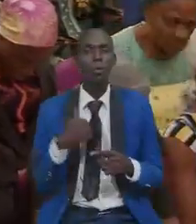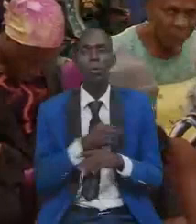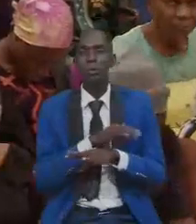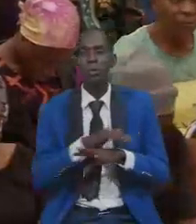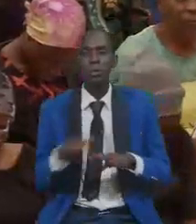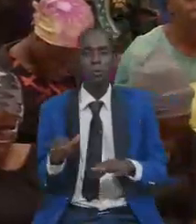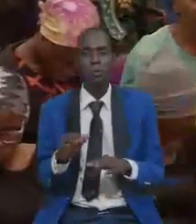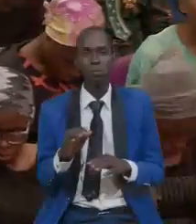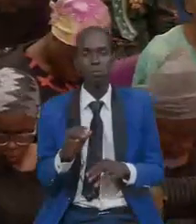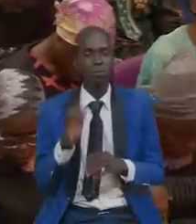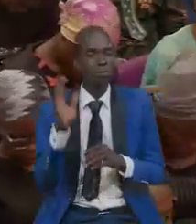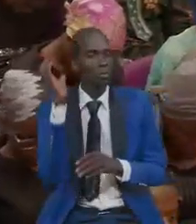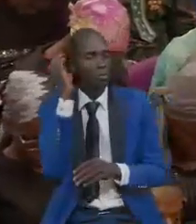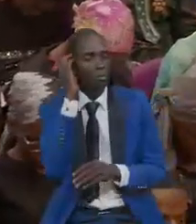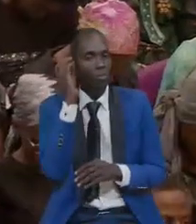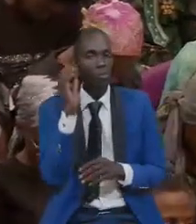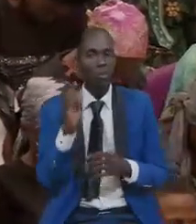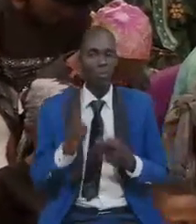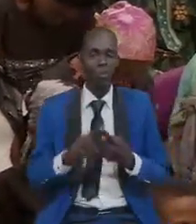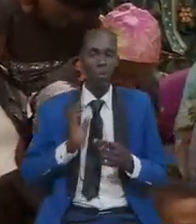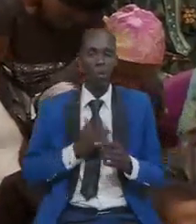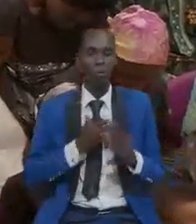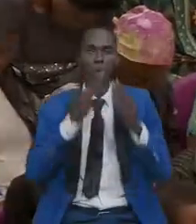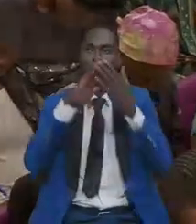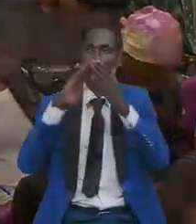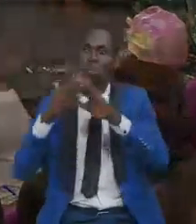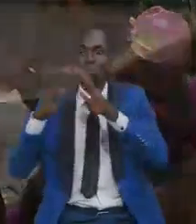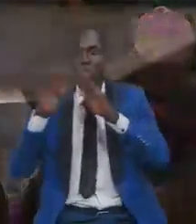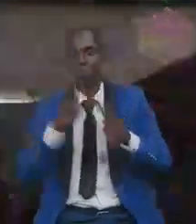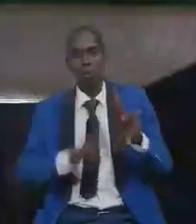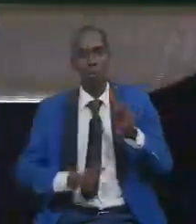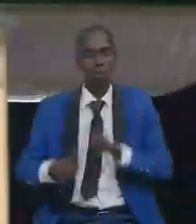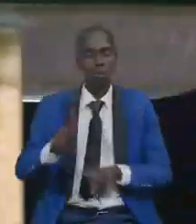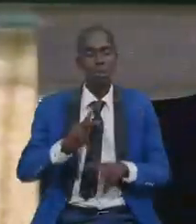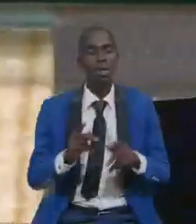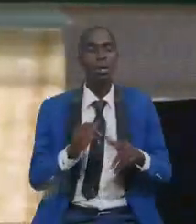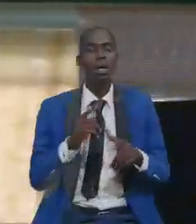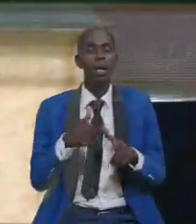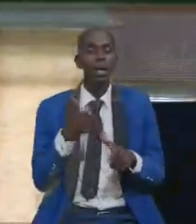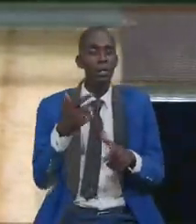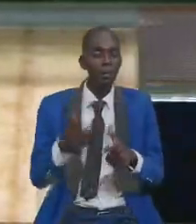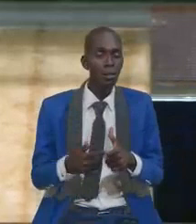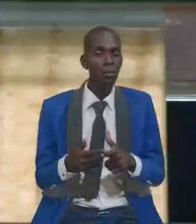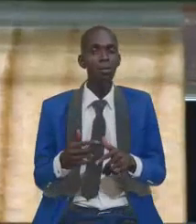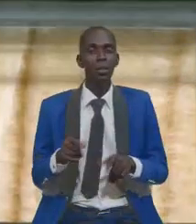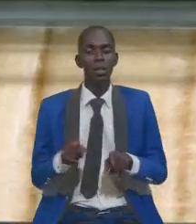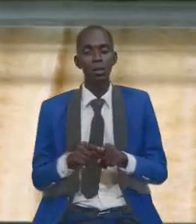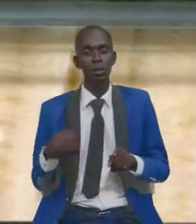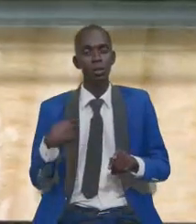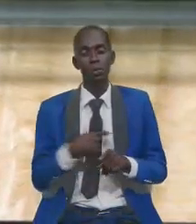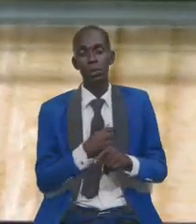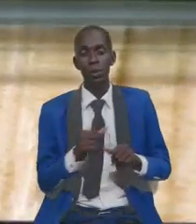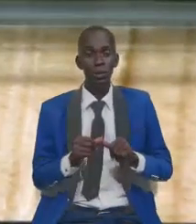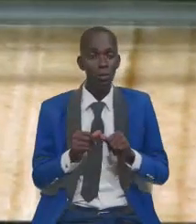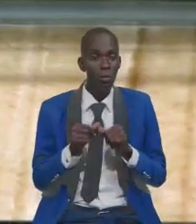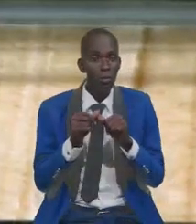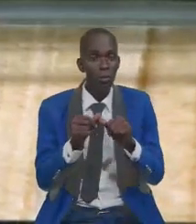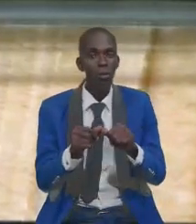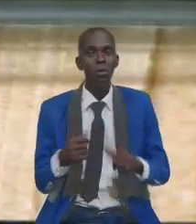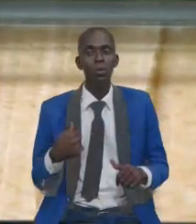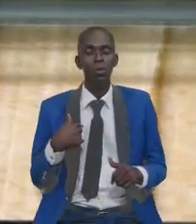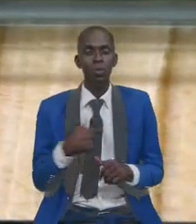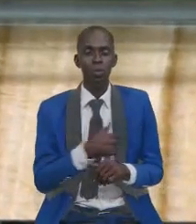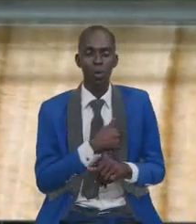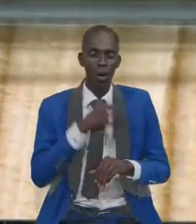our community, our people, the council, eventually as we go on, and we